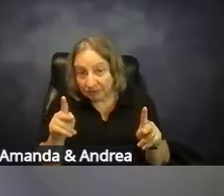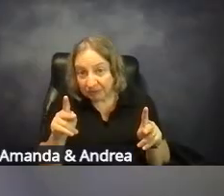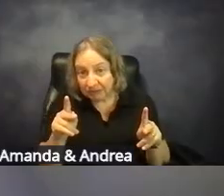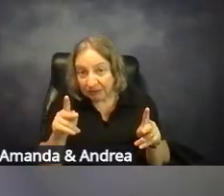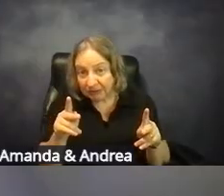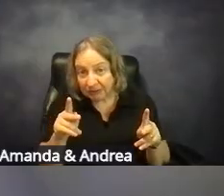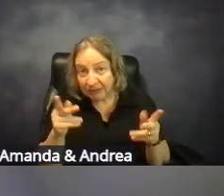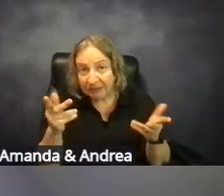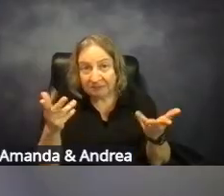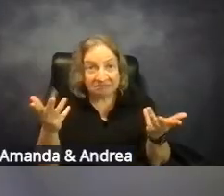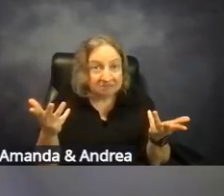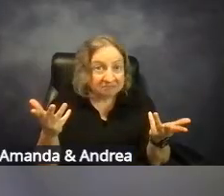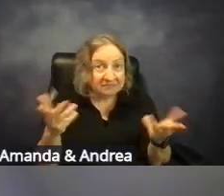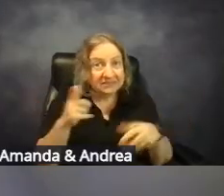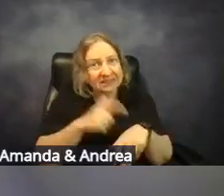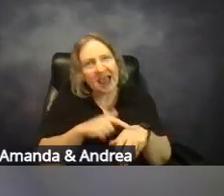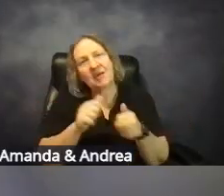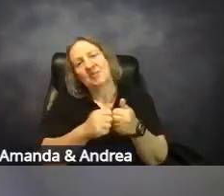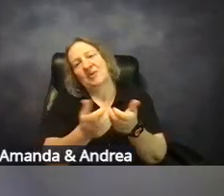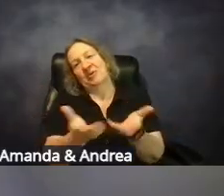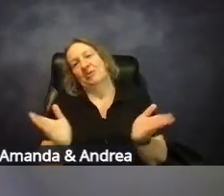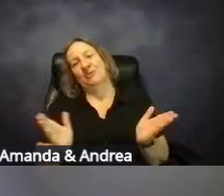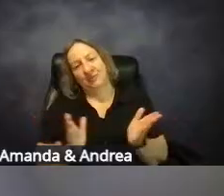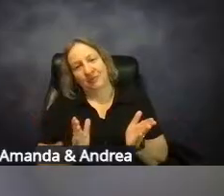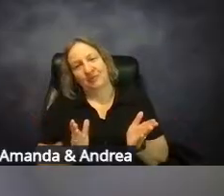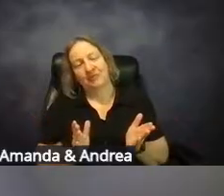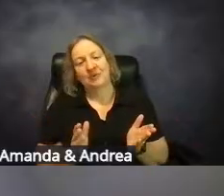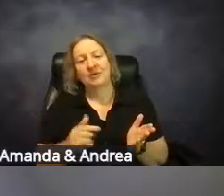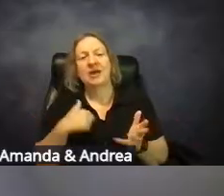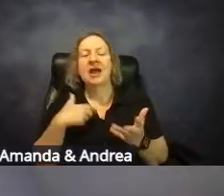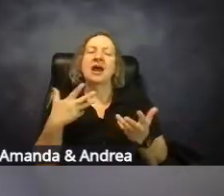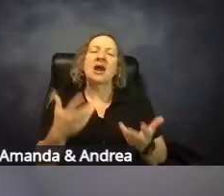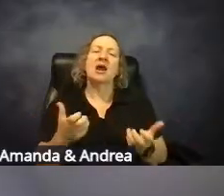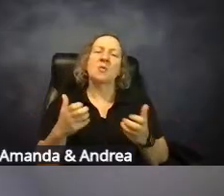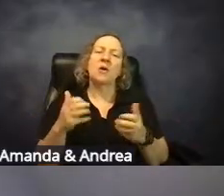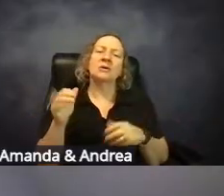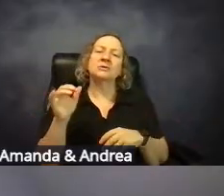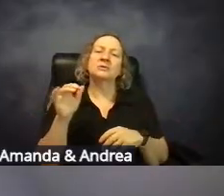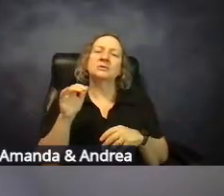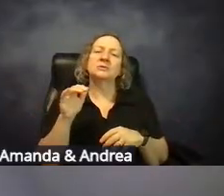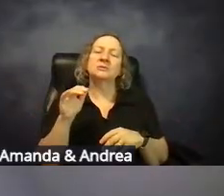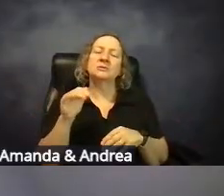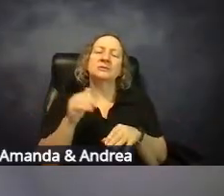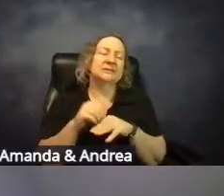spend some time with you. And I'd also like to send a very